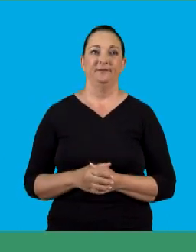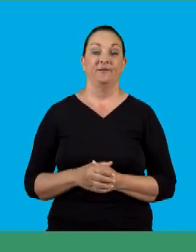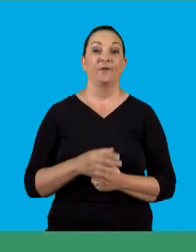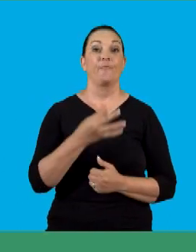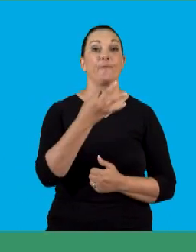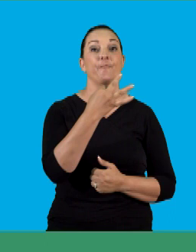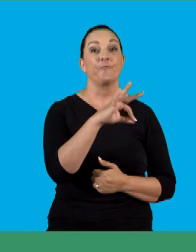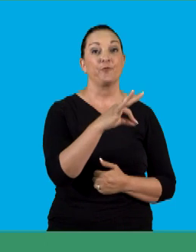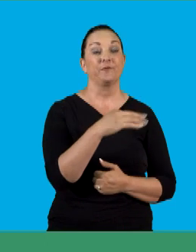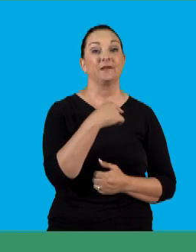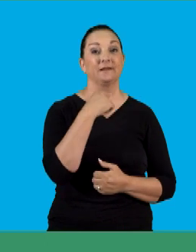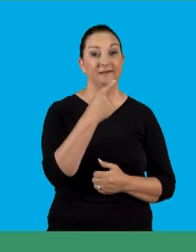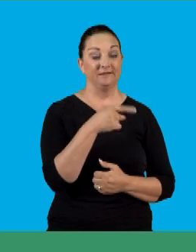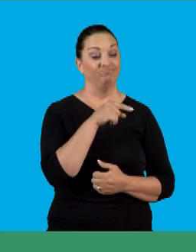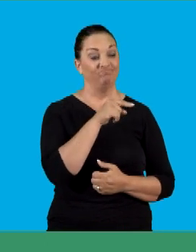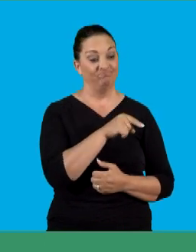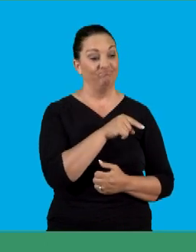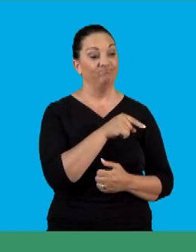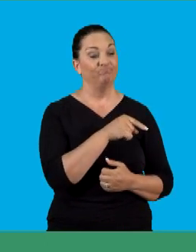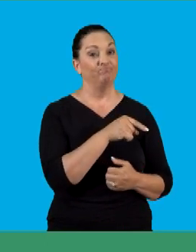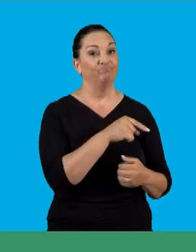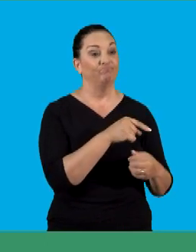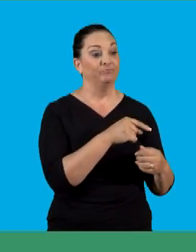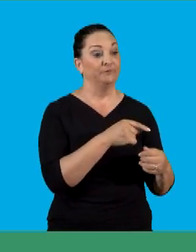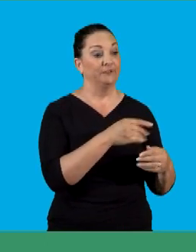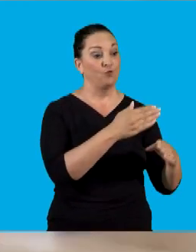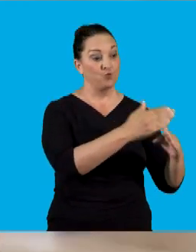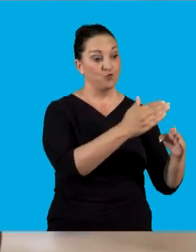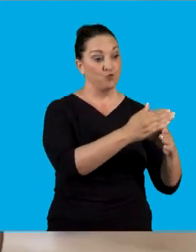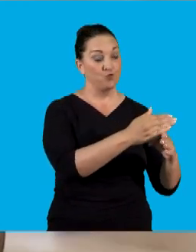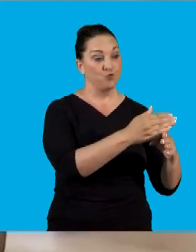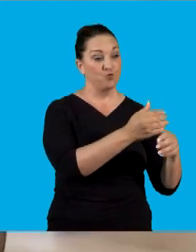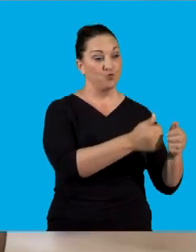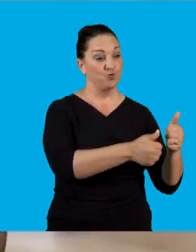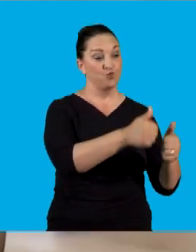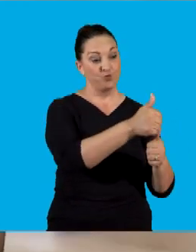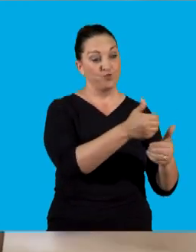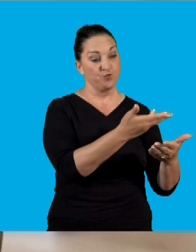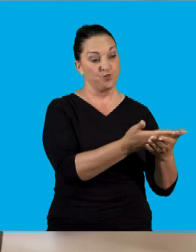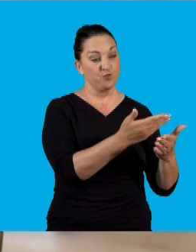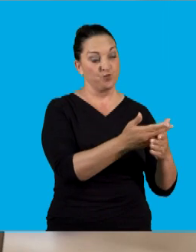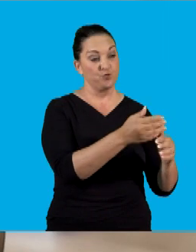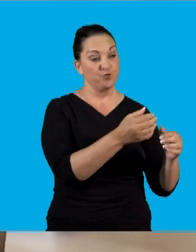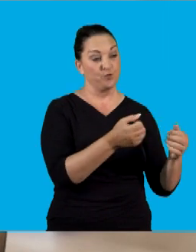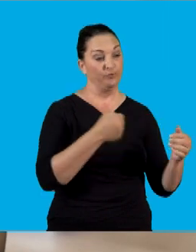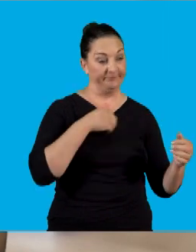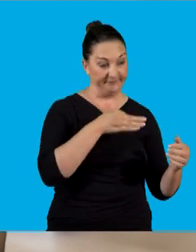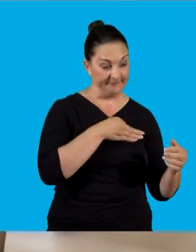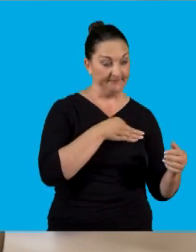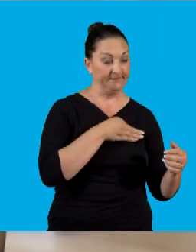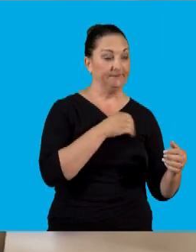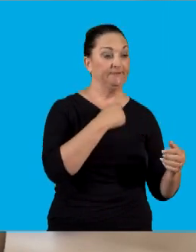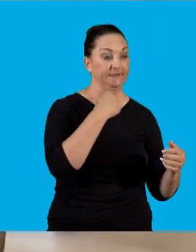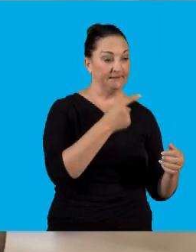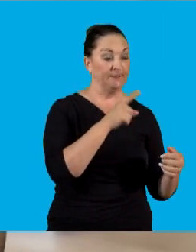because there's an agreement that has binded the two parties, which is the employer and the employee, as well as the legislation that